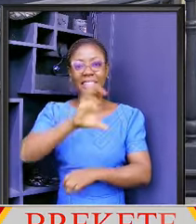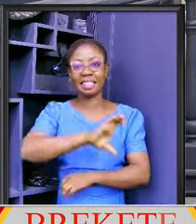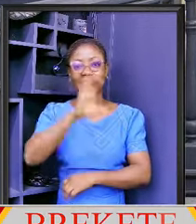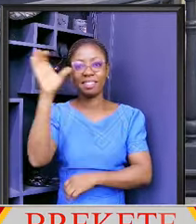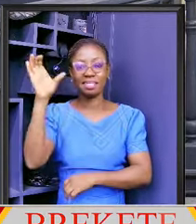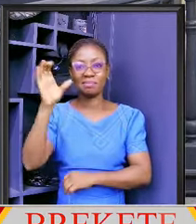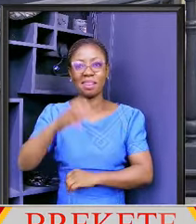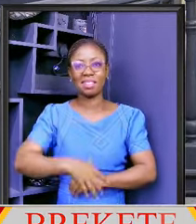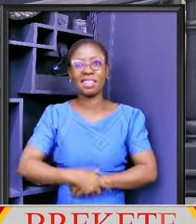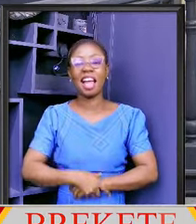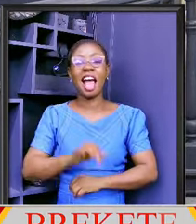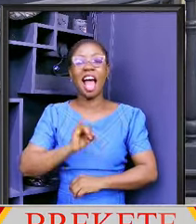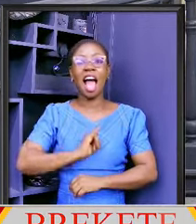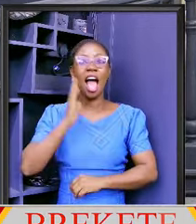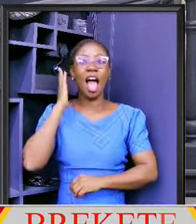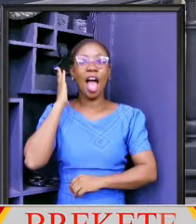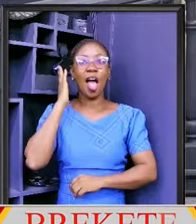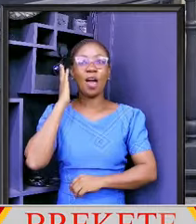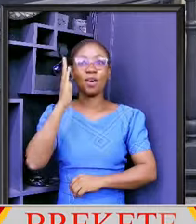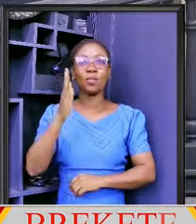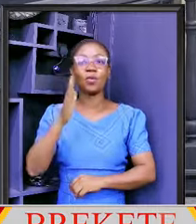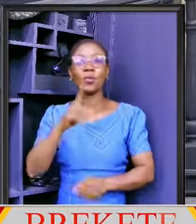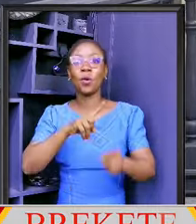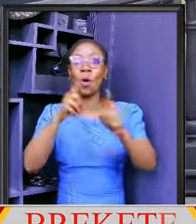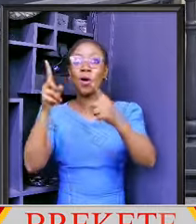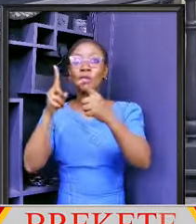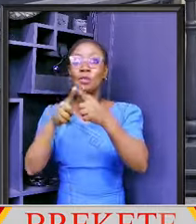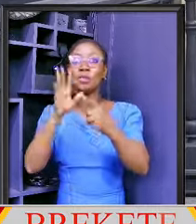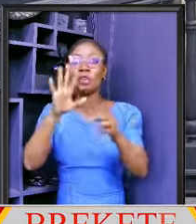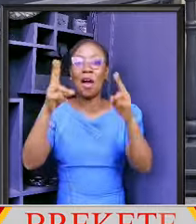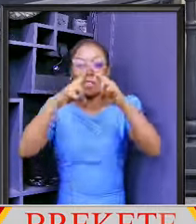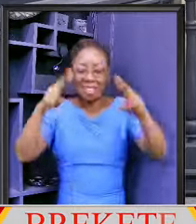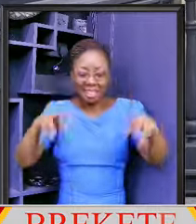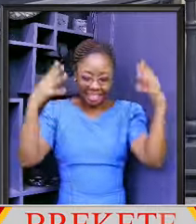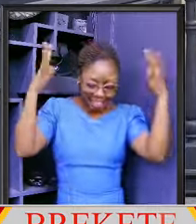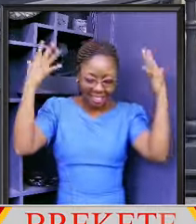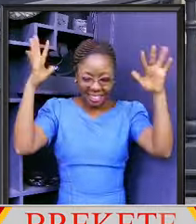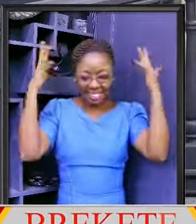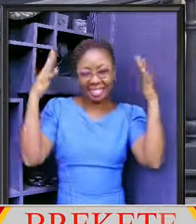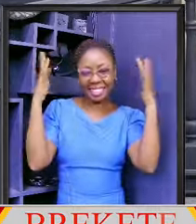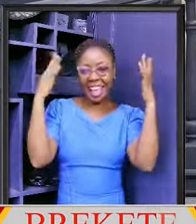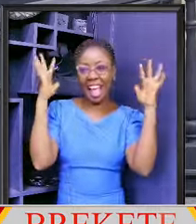yes, sir. I will spend it in your village. Yeah.